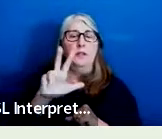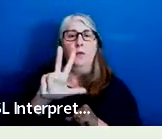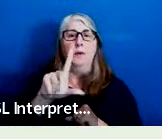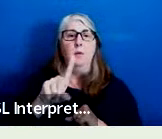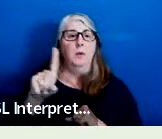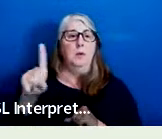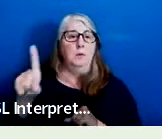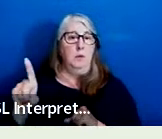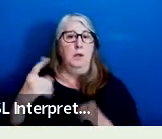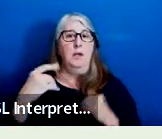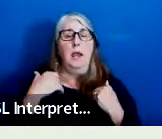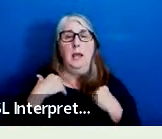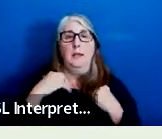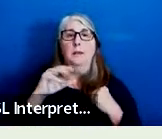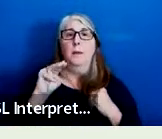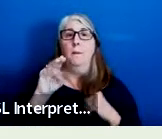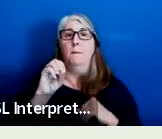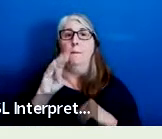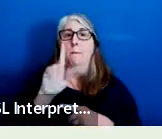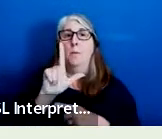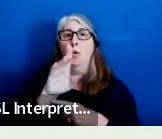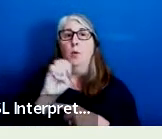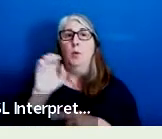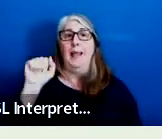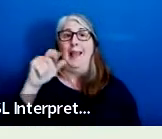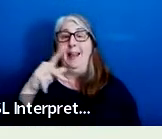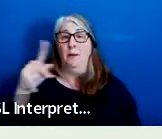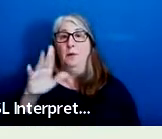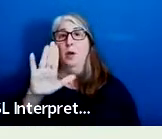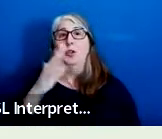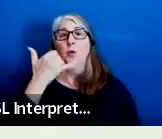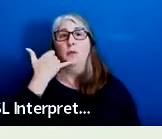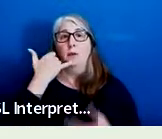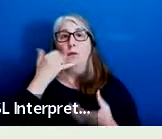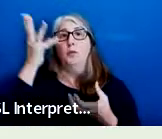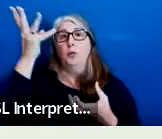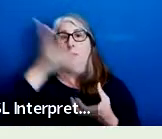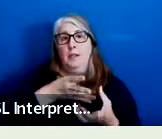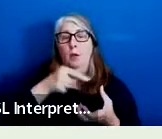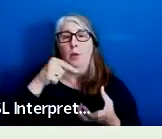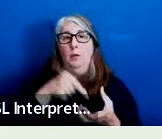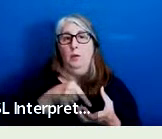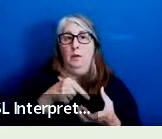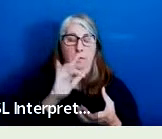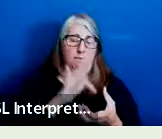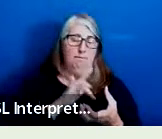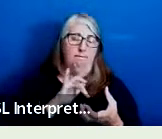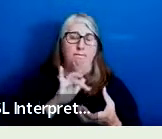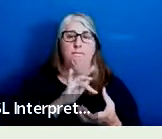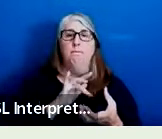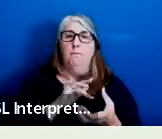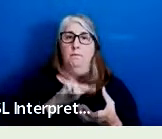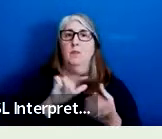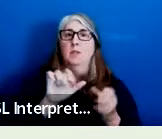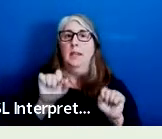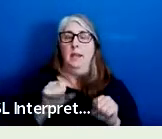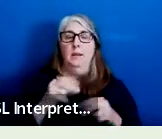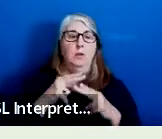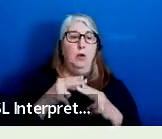has a mobile app. It can be downloaded to your cell phone so you can reach them at your will. It's